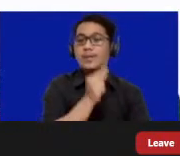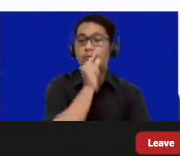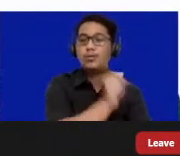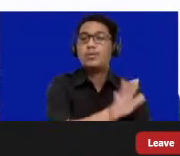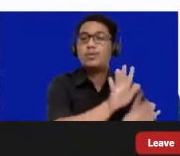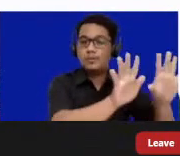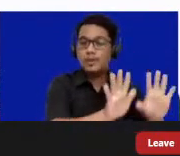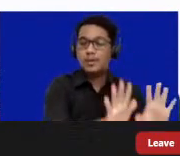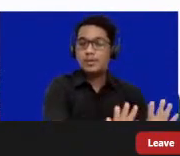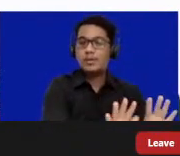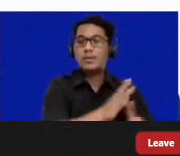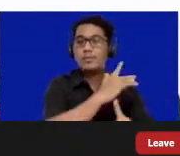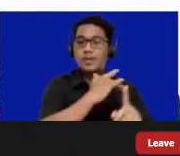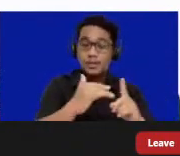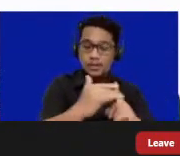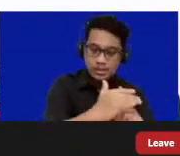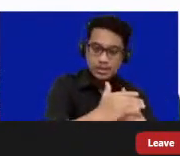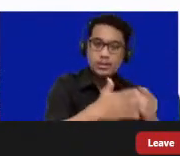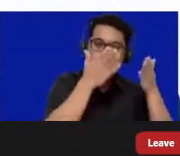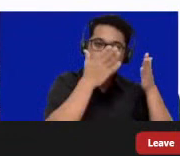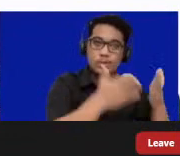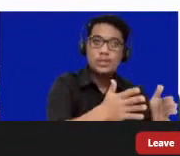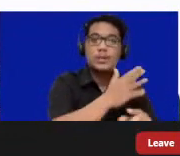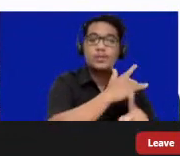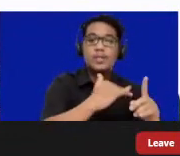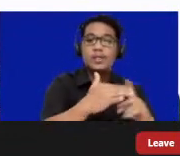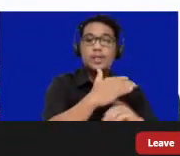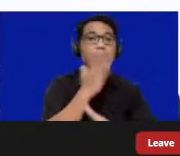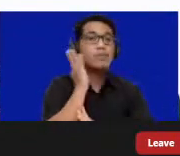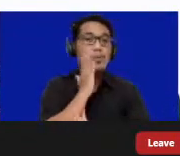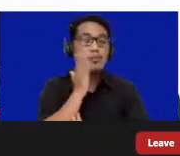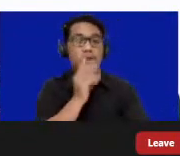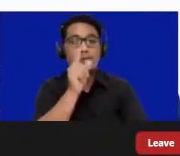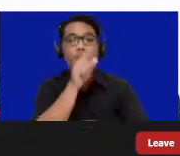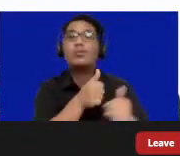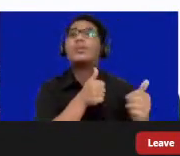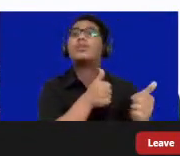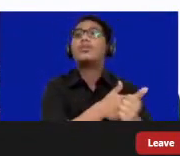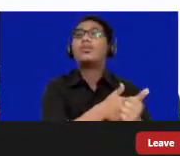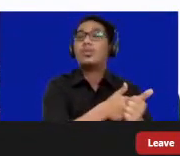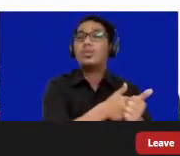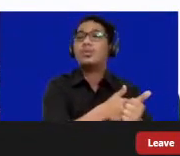But at the same time, I think that what we are doing now,